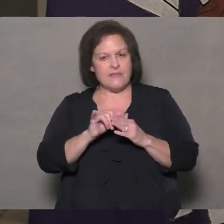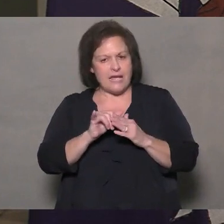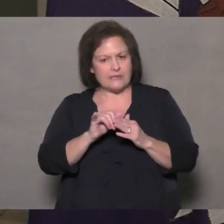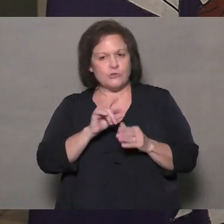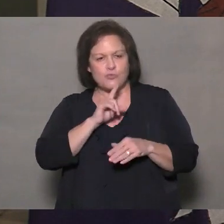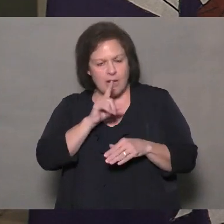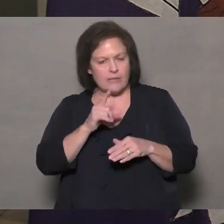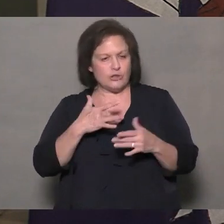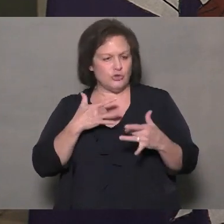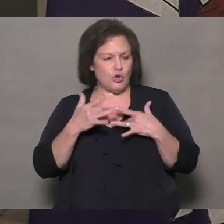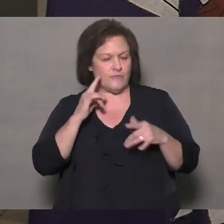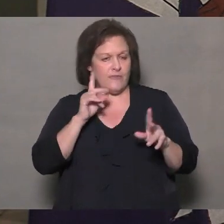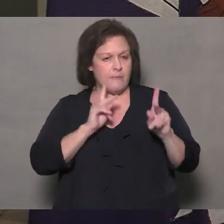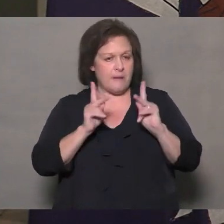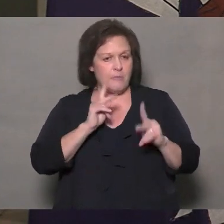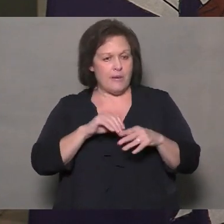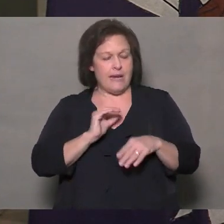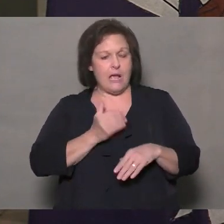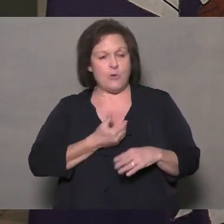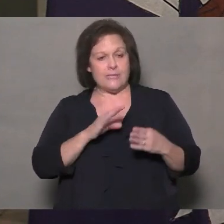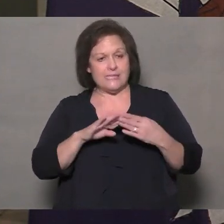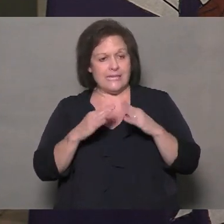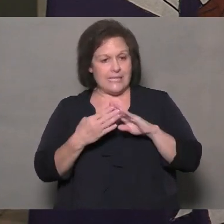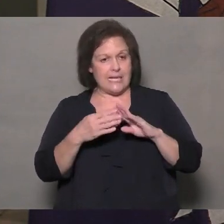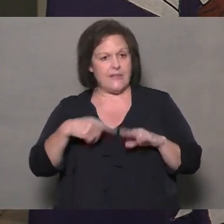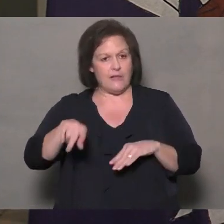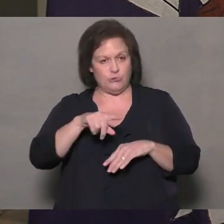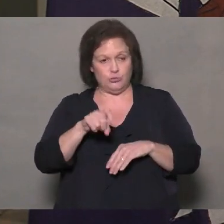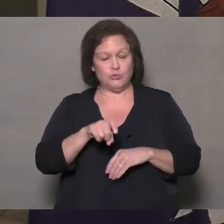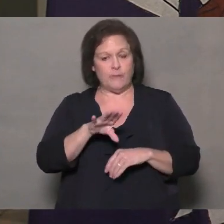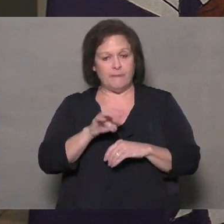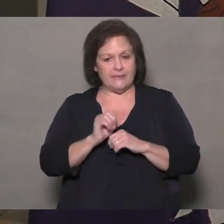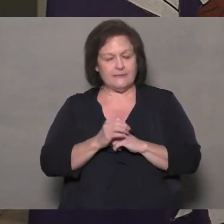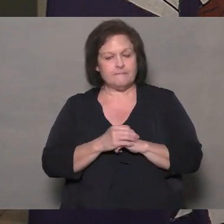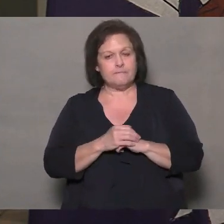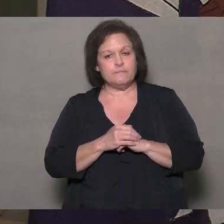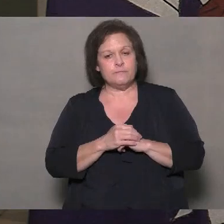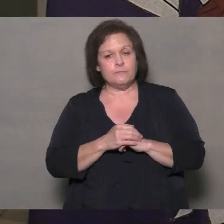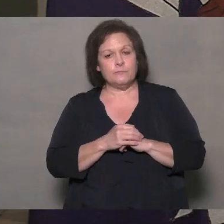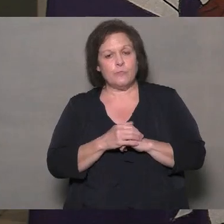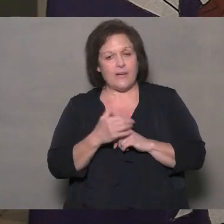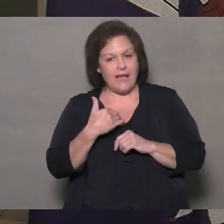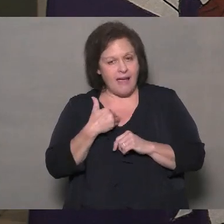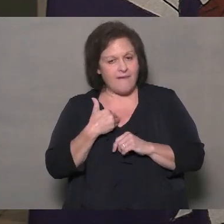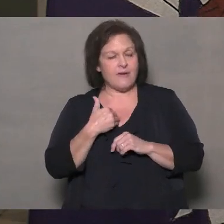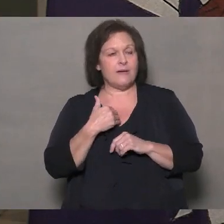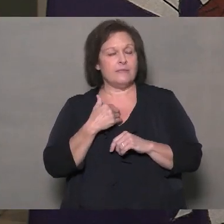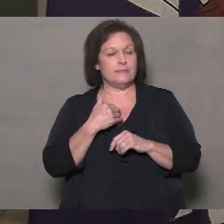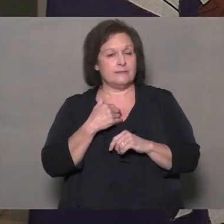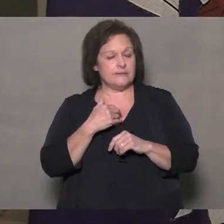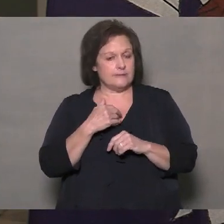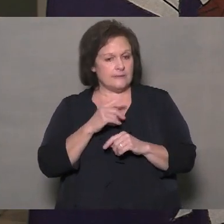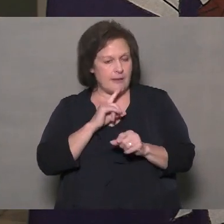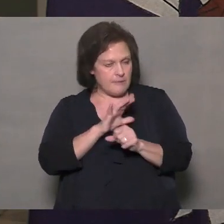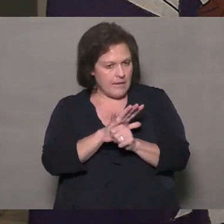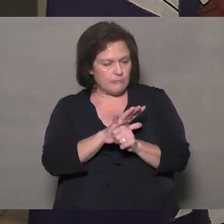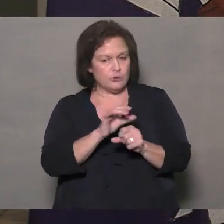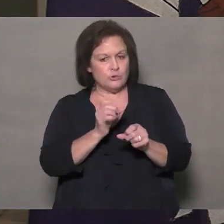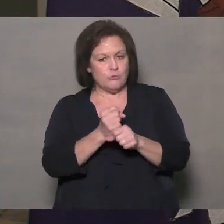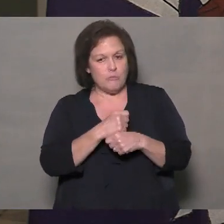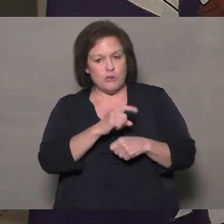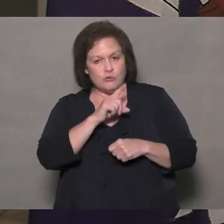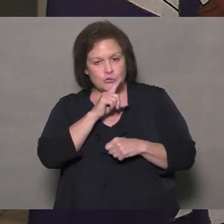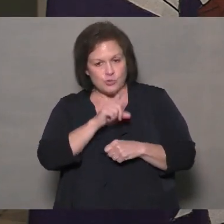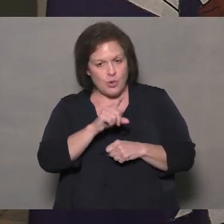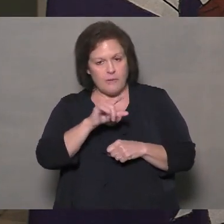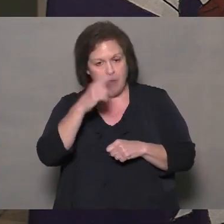legitimate concern for the people of our city, and they should be. We have a moral obligation to ensure